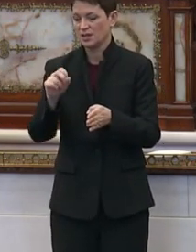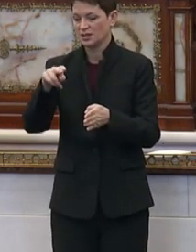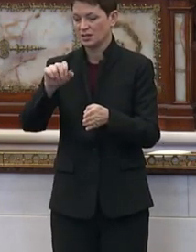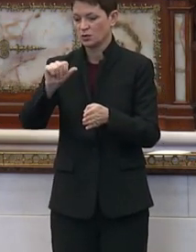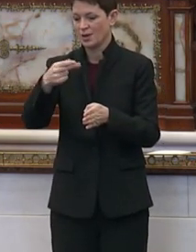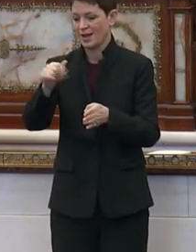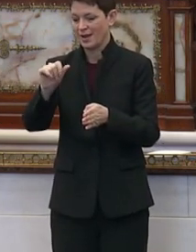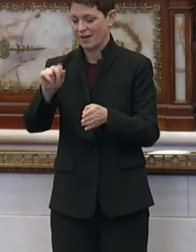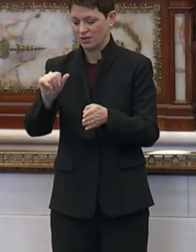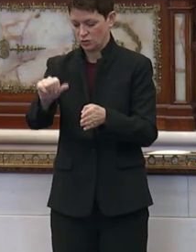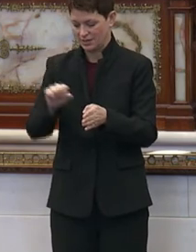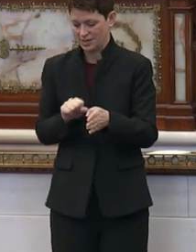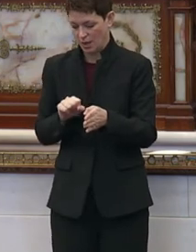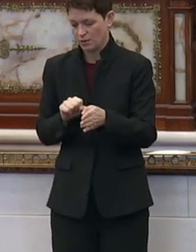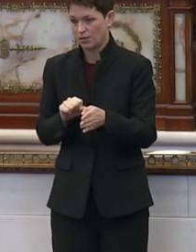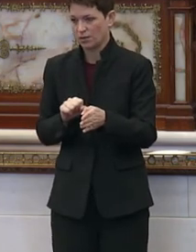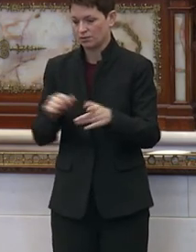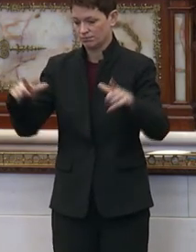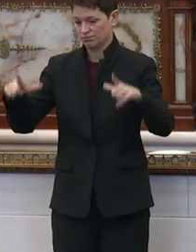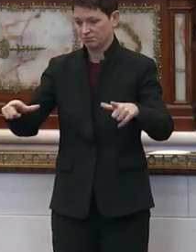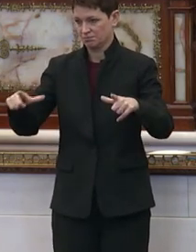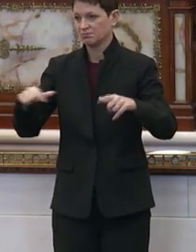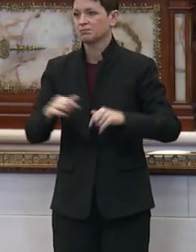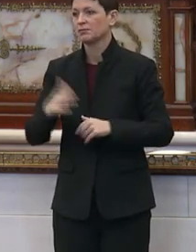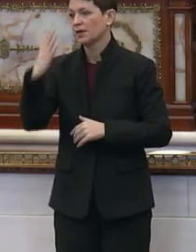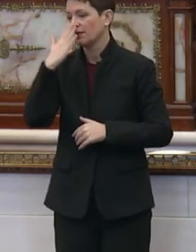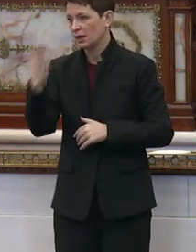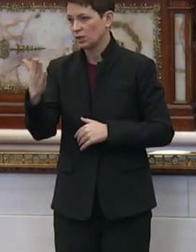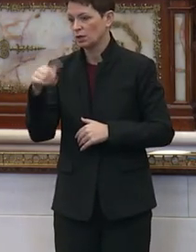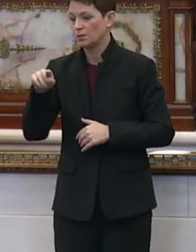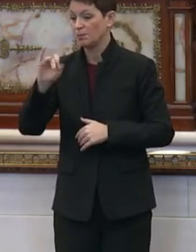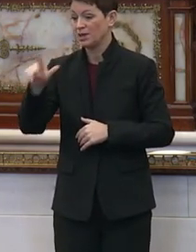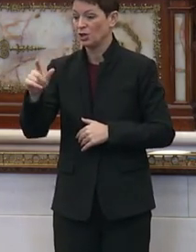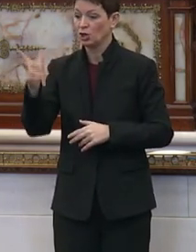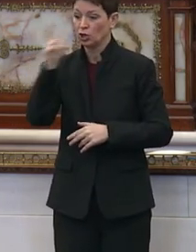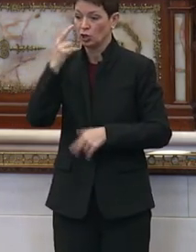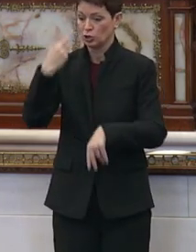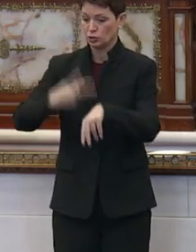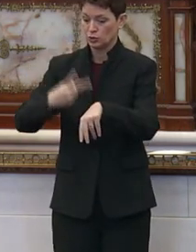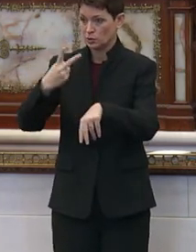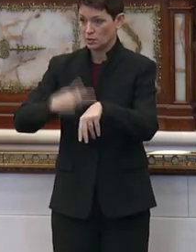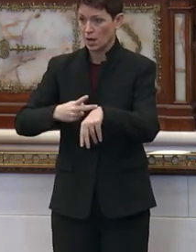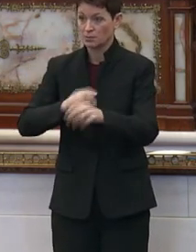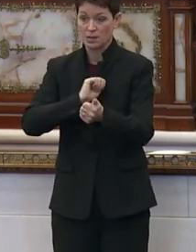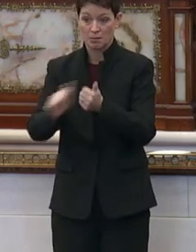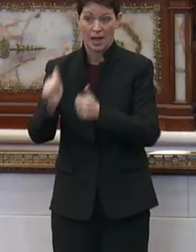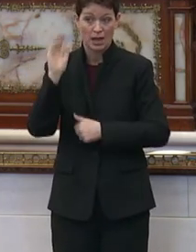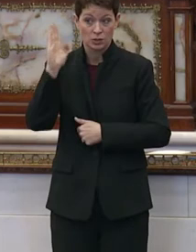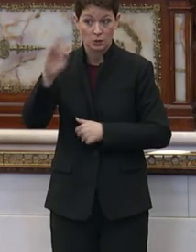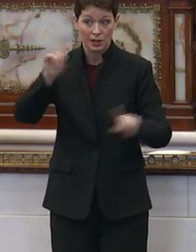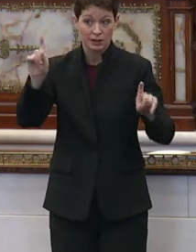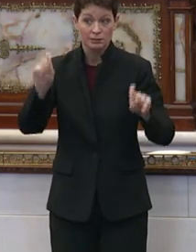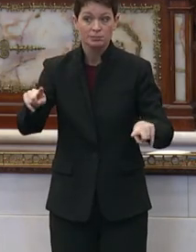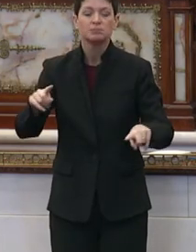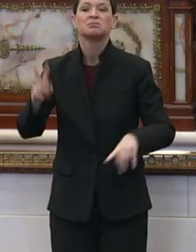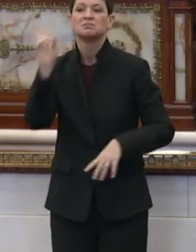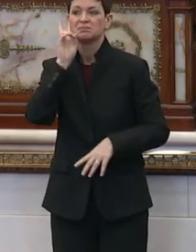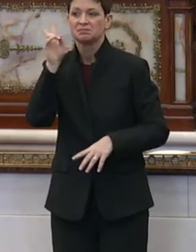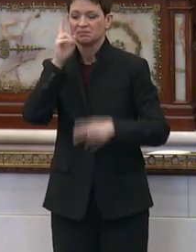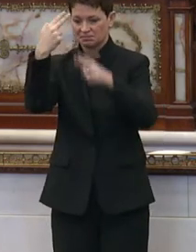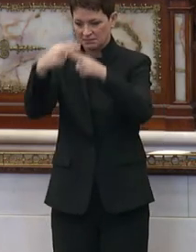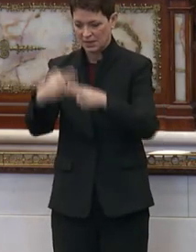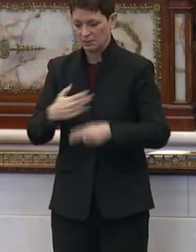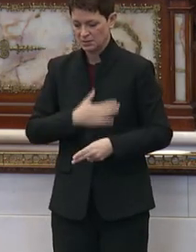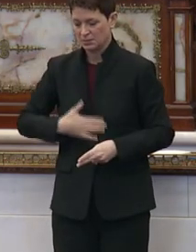Susquehanna Avenue to the south. Thank you. This bill had been read on two different days. The question now, shall the bill pass finally?